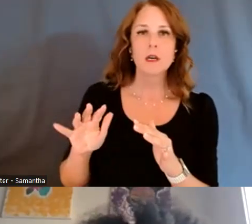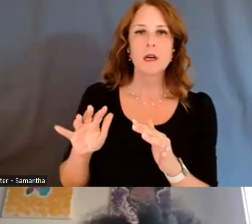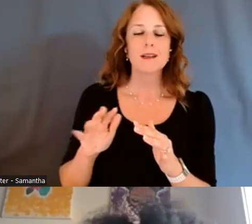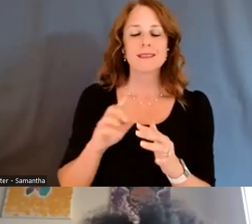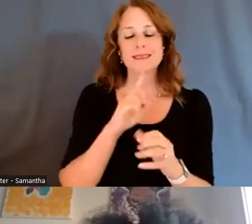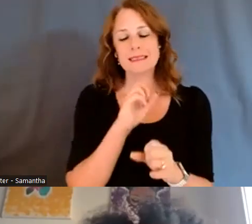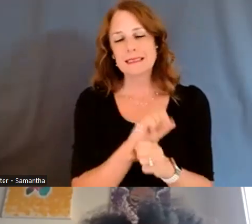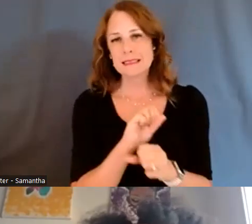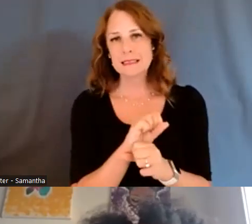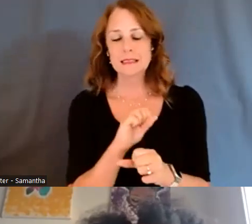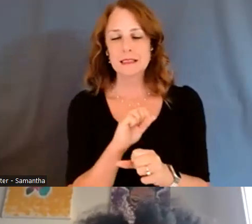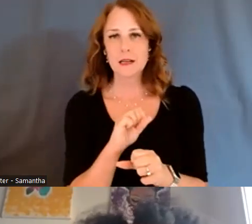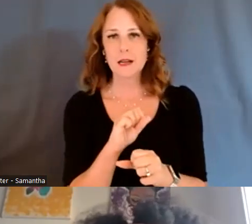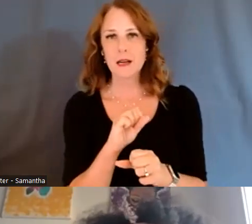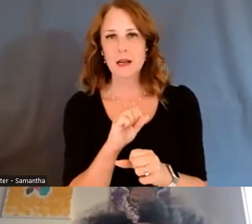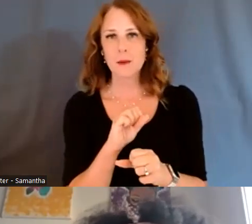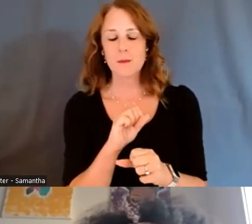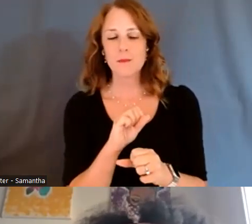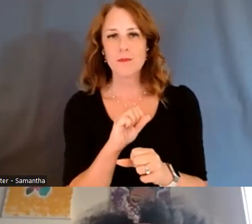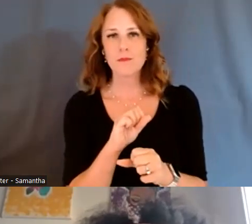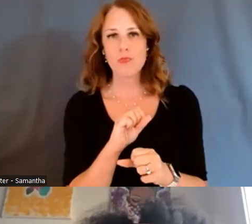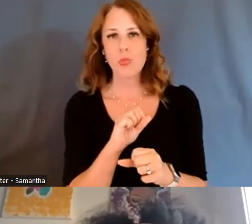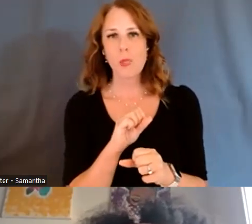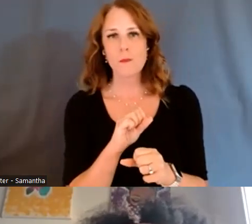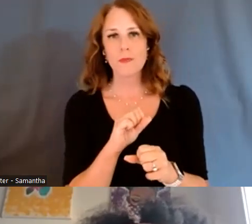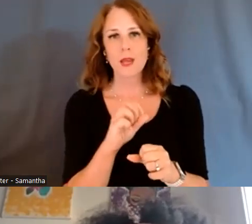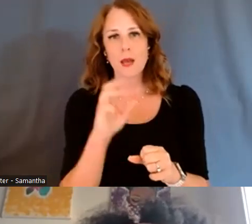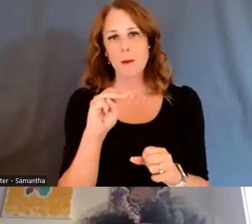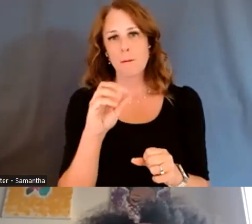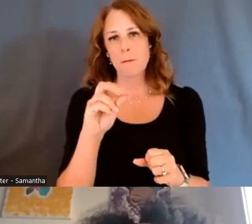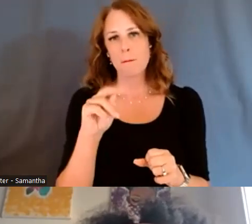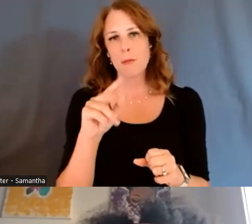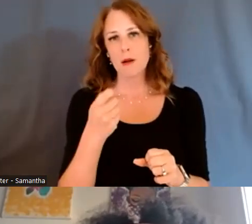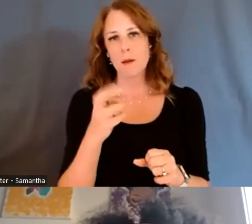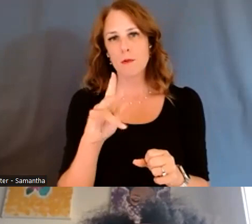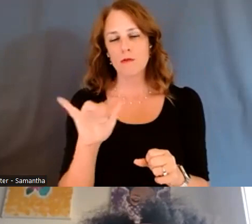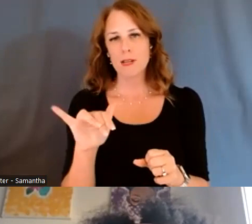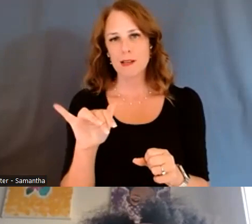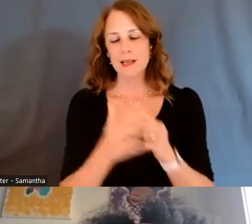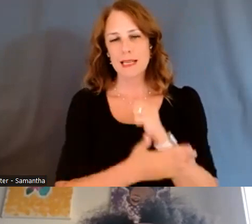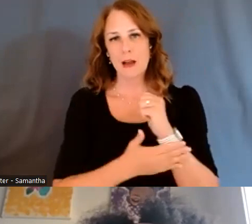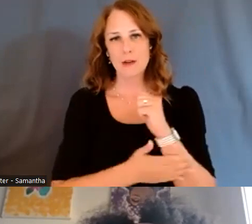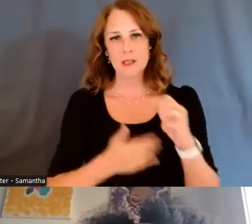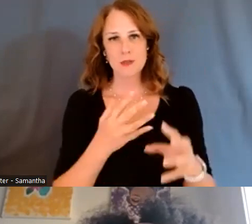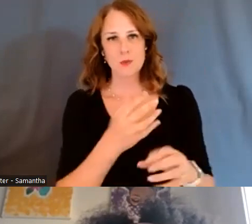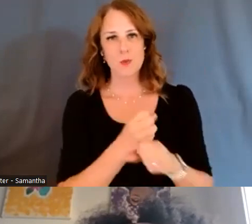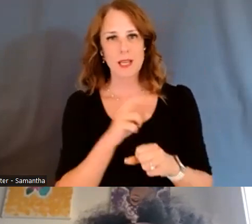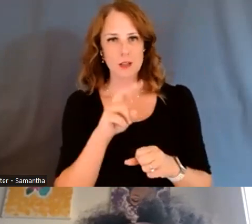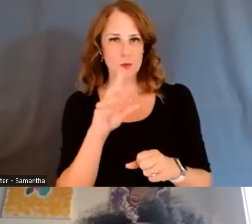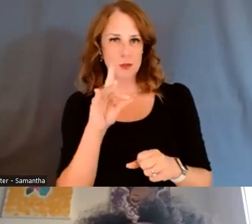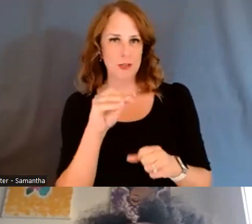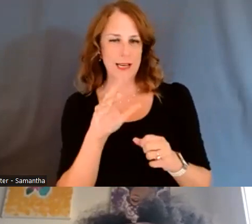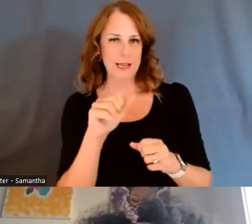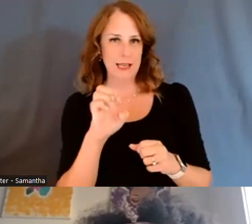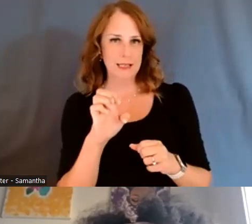reality is that, it just in Montgomery County, we get on average 280 cases per year. And I